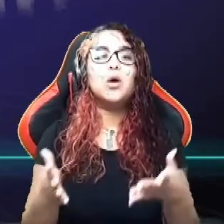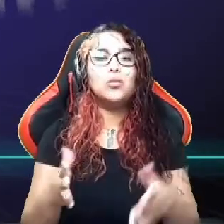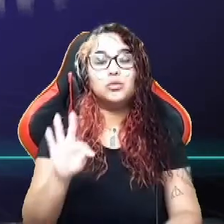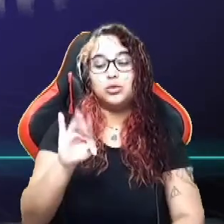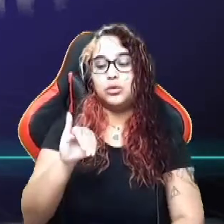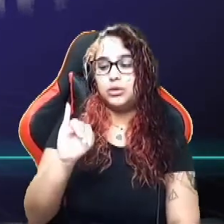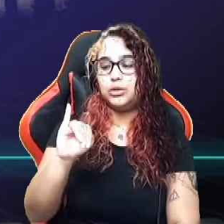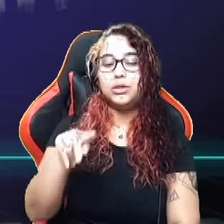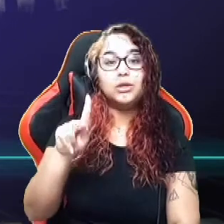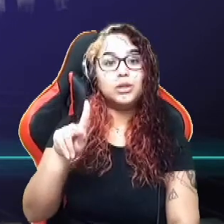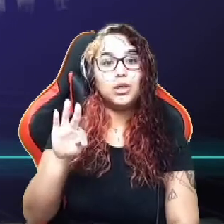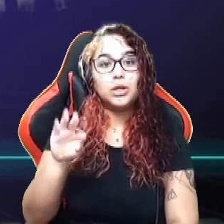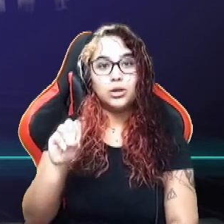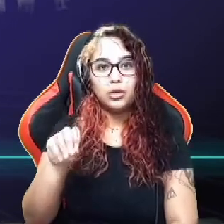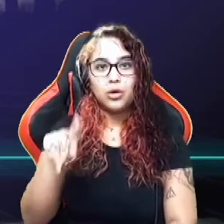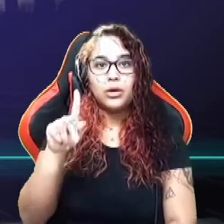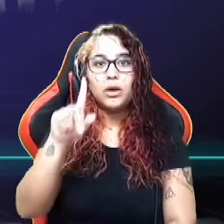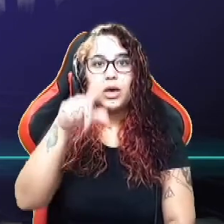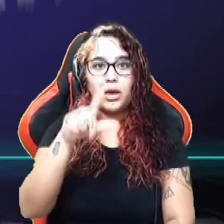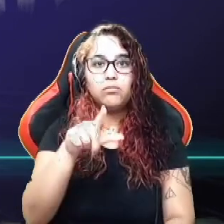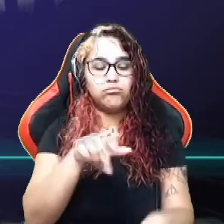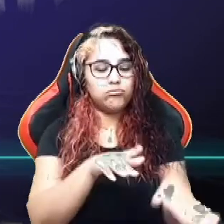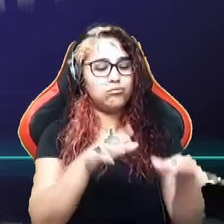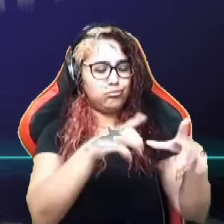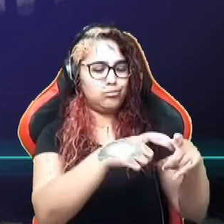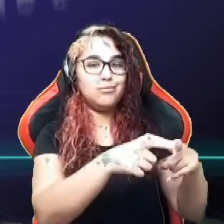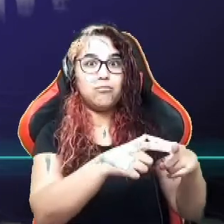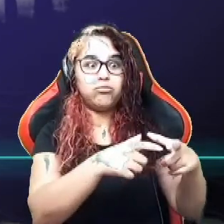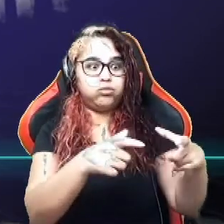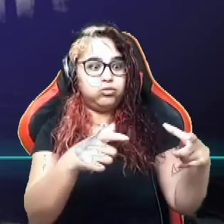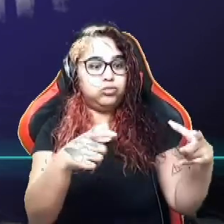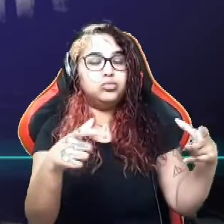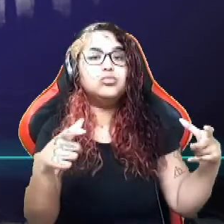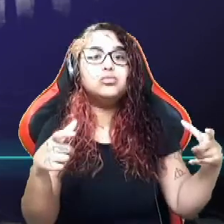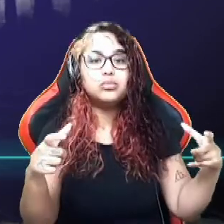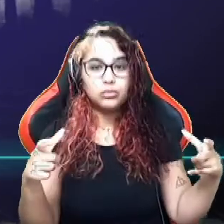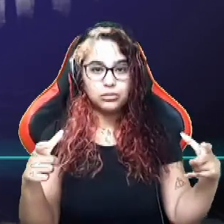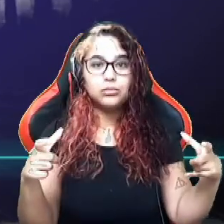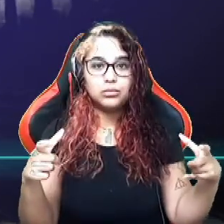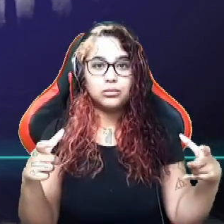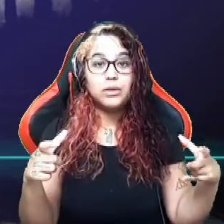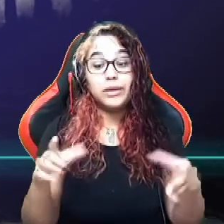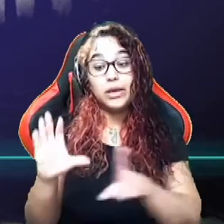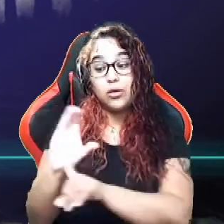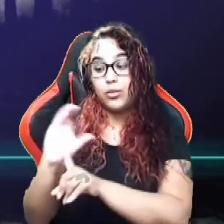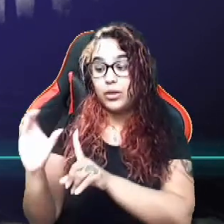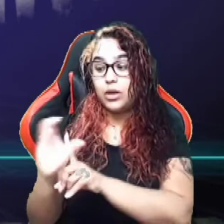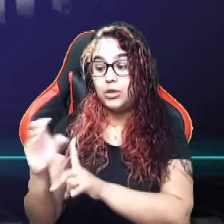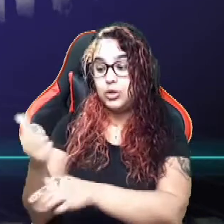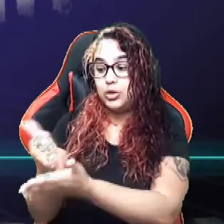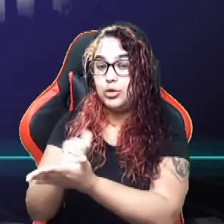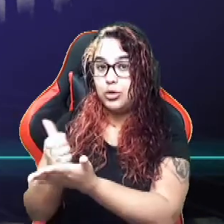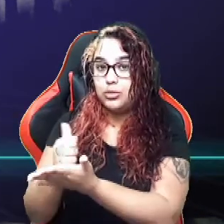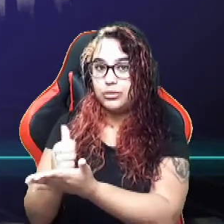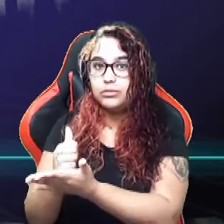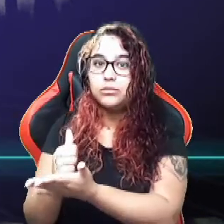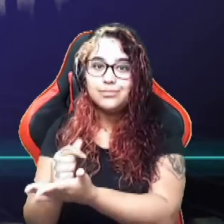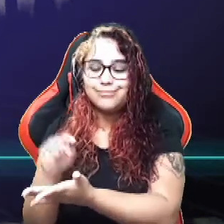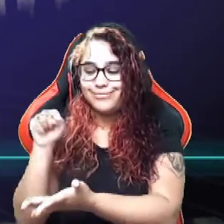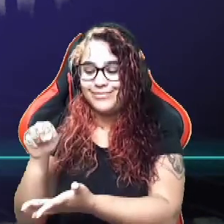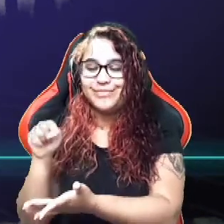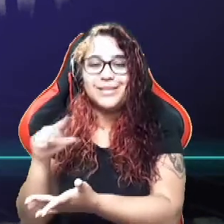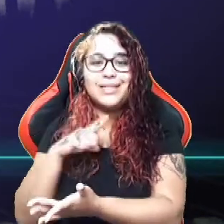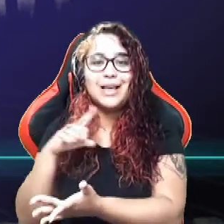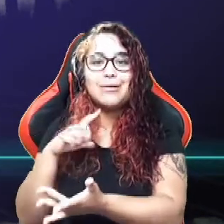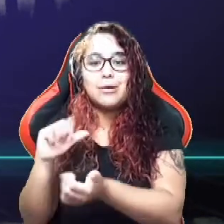is relevant right now. Everyone knows that TikTok has increased in relevance in the past